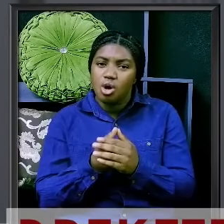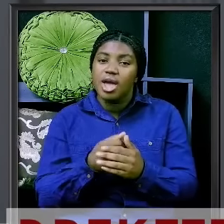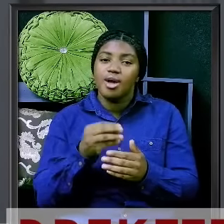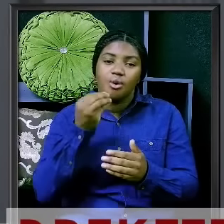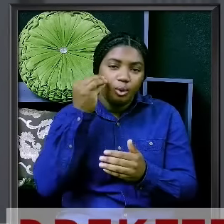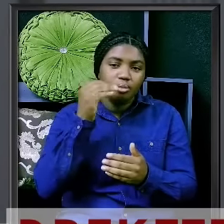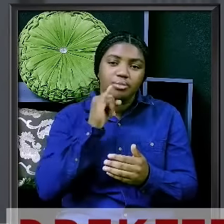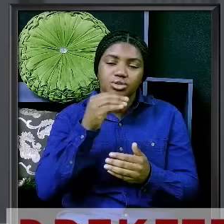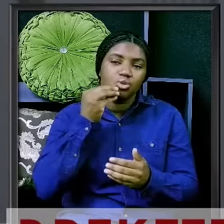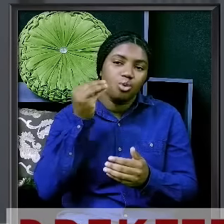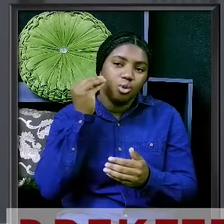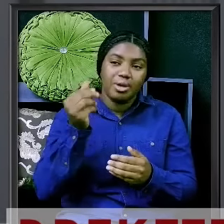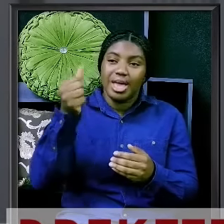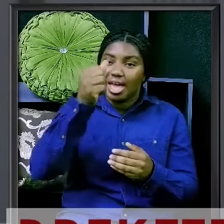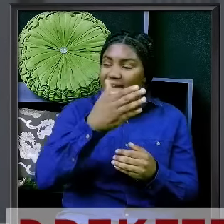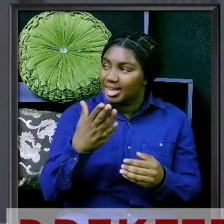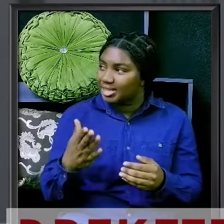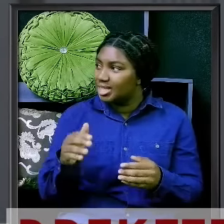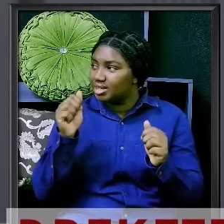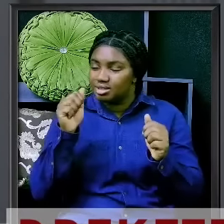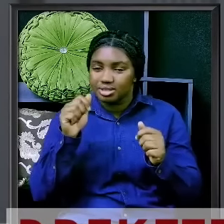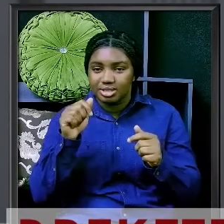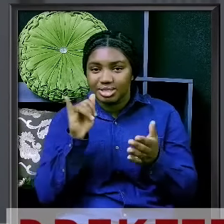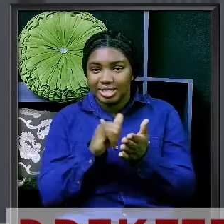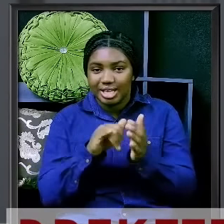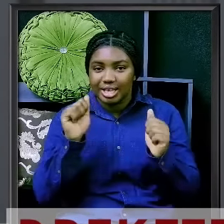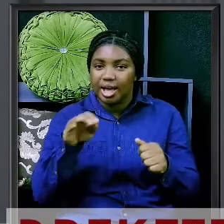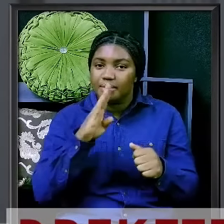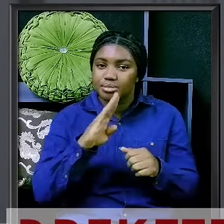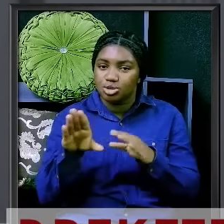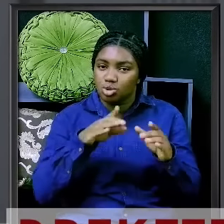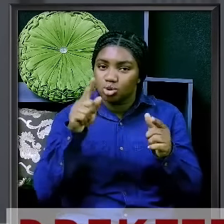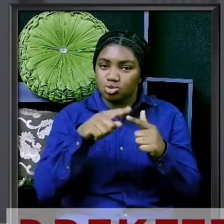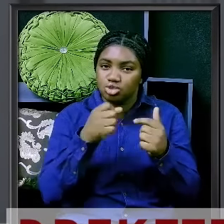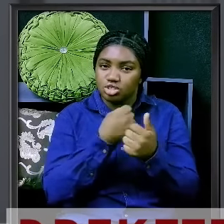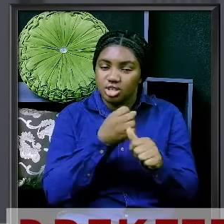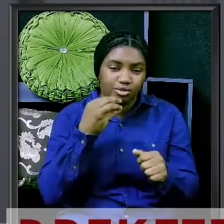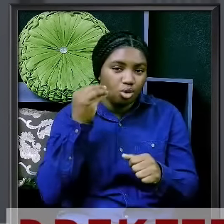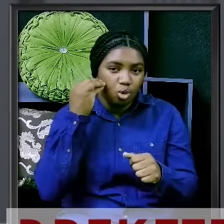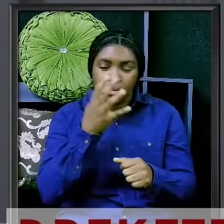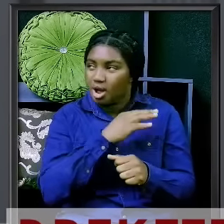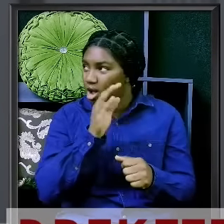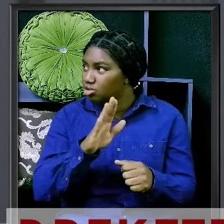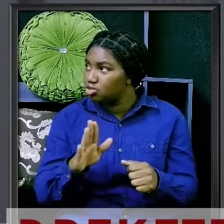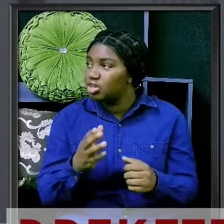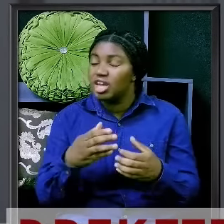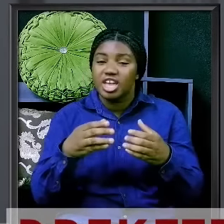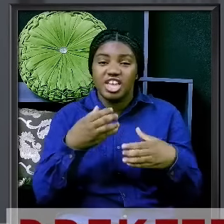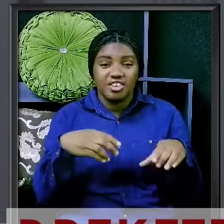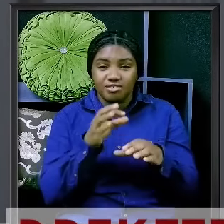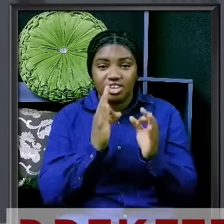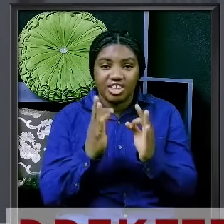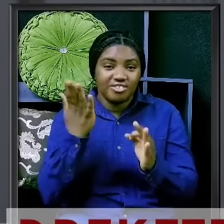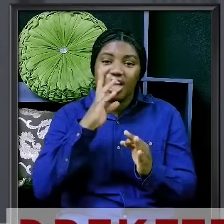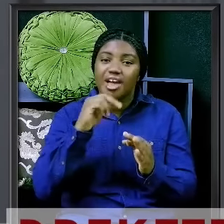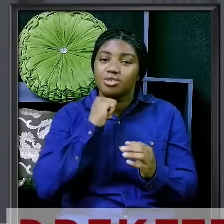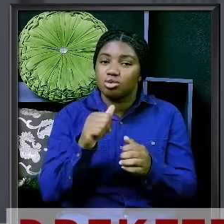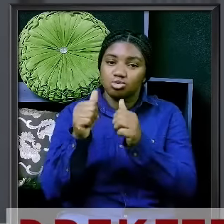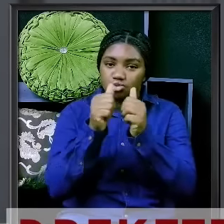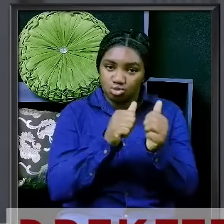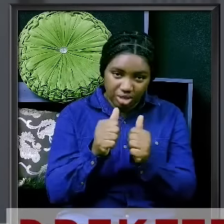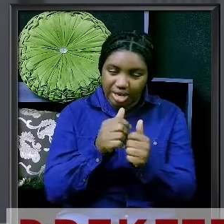home. Anything that can be done to save the home or save the children, even if they are no more staying together, let her life